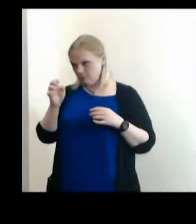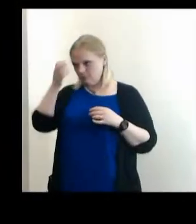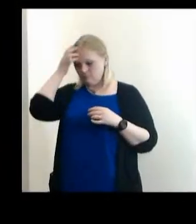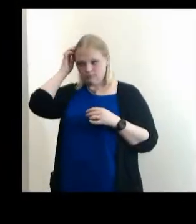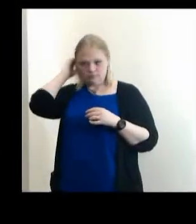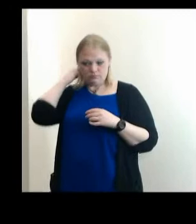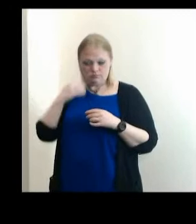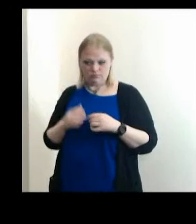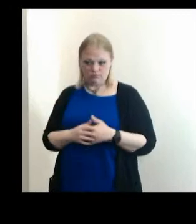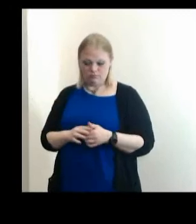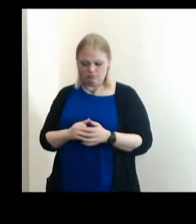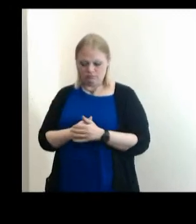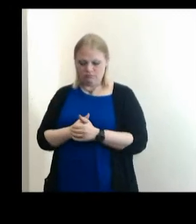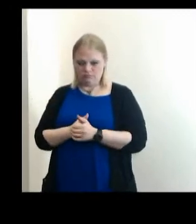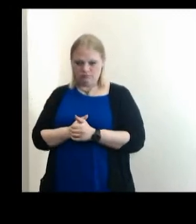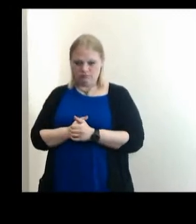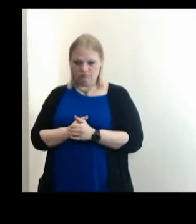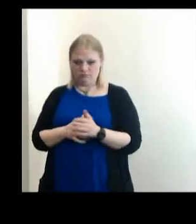Michael?